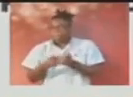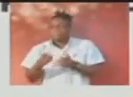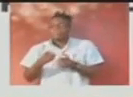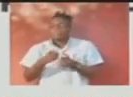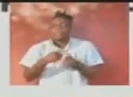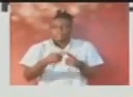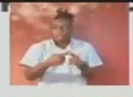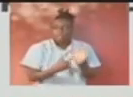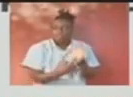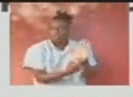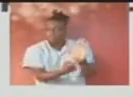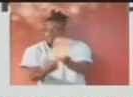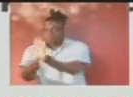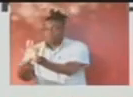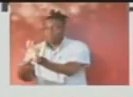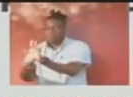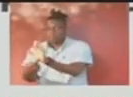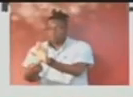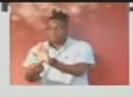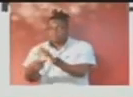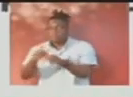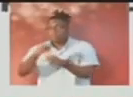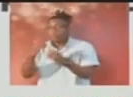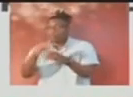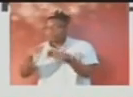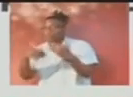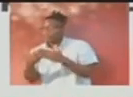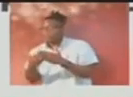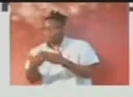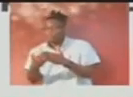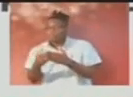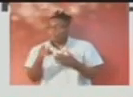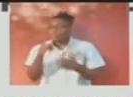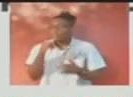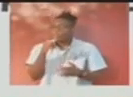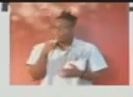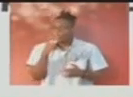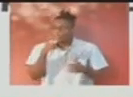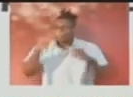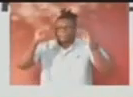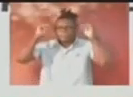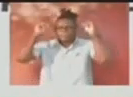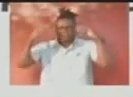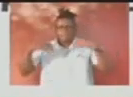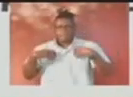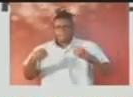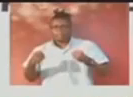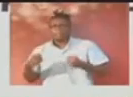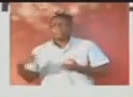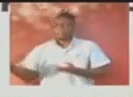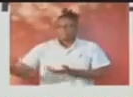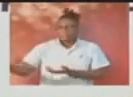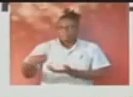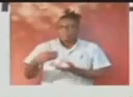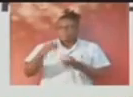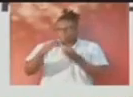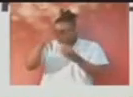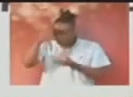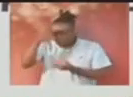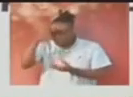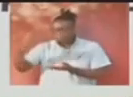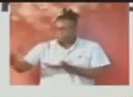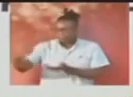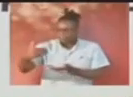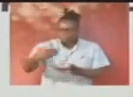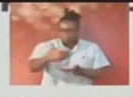via print means as well, is all collected under the Ministry of Health's mandate. And that mandate is to present data that is correct, that